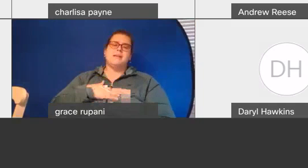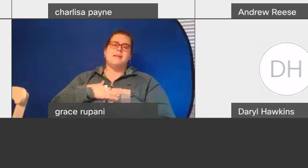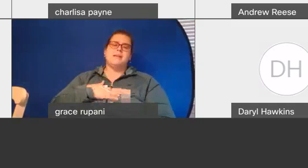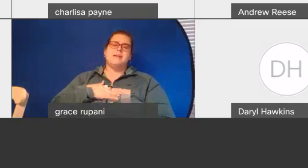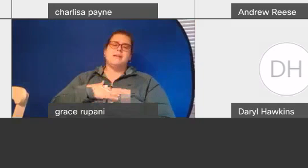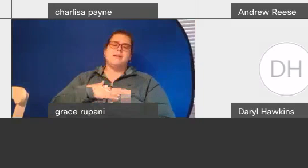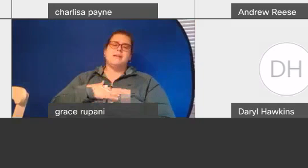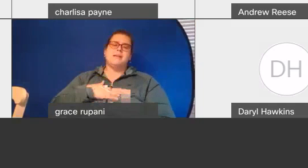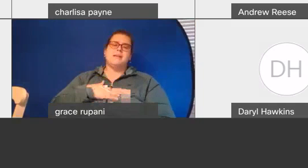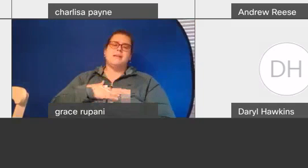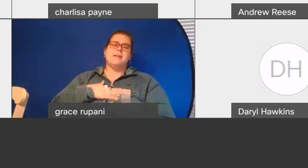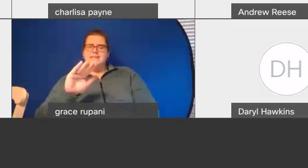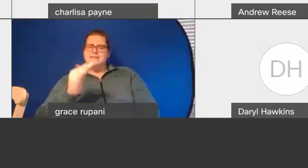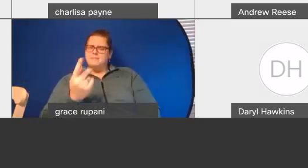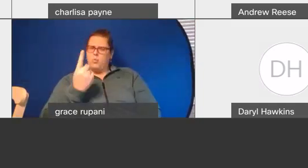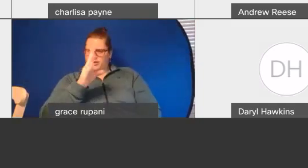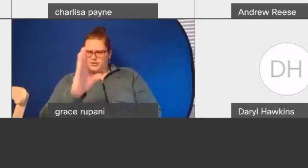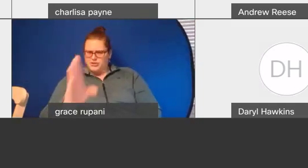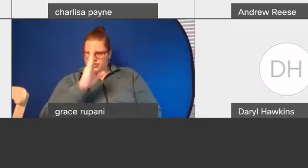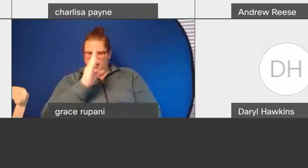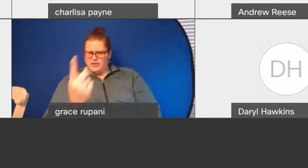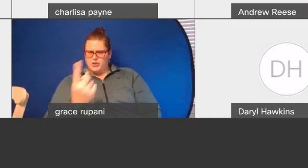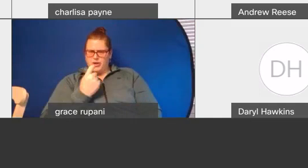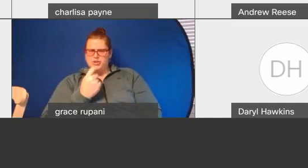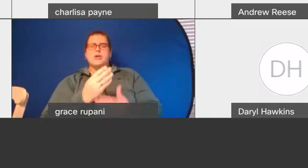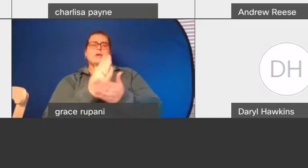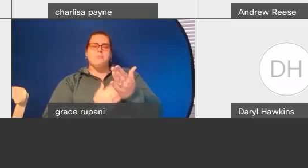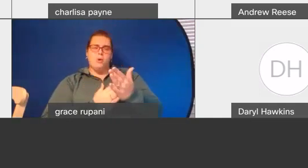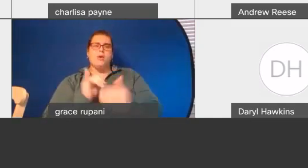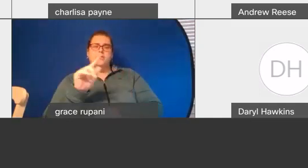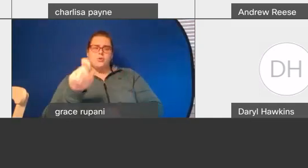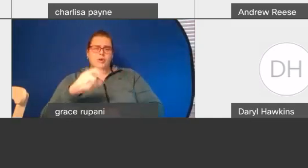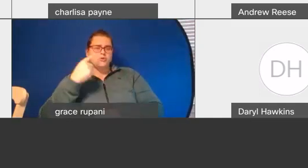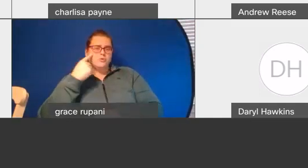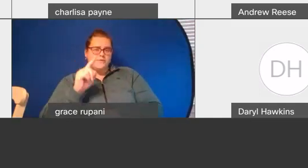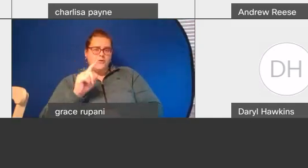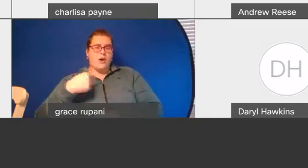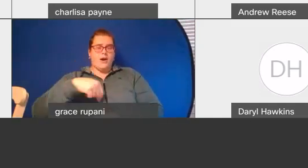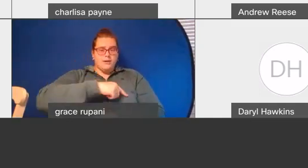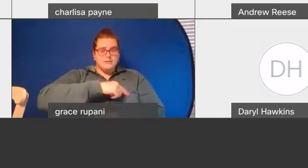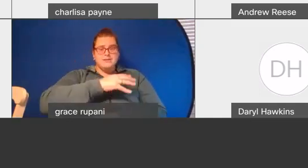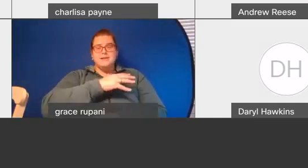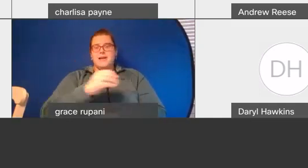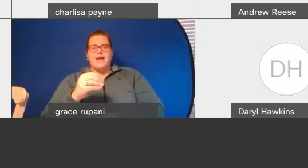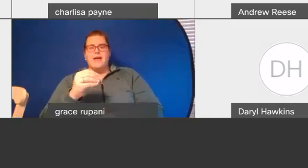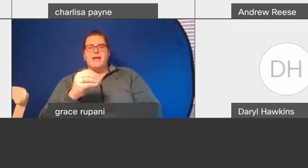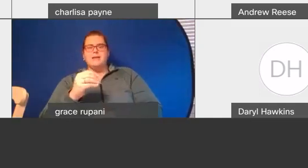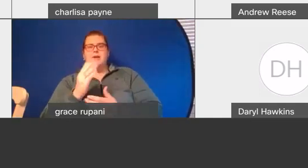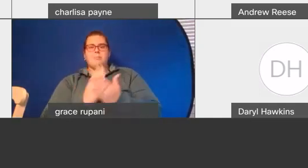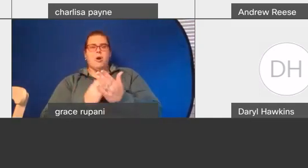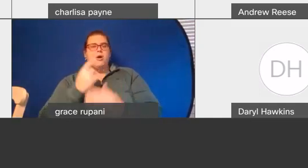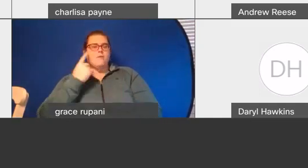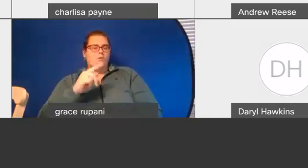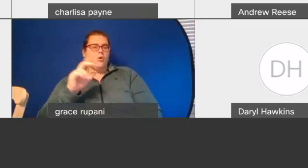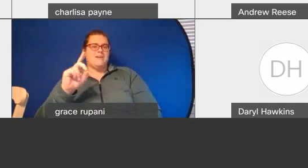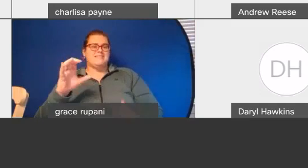it was part was for us and part of it was for DC Health. And just to clarify,